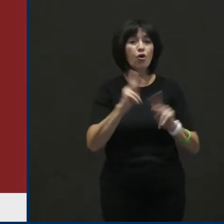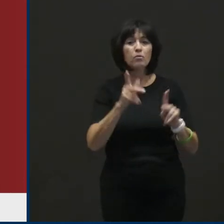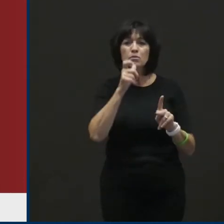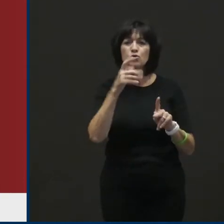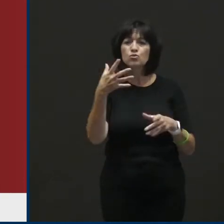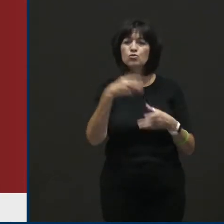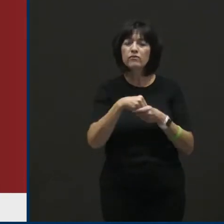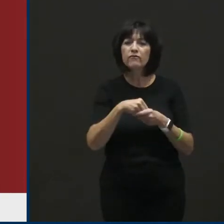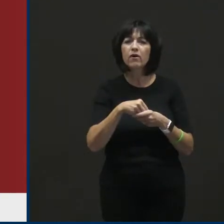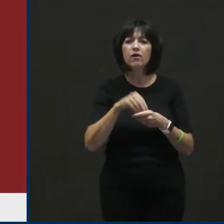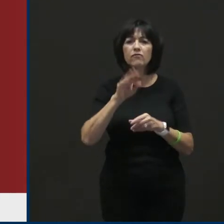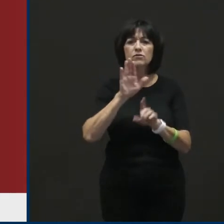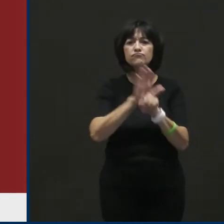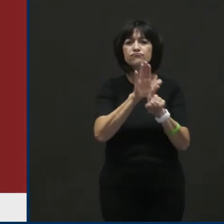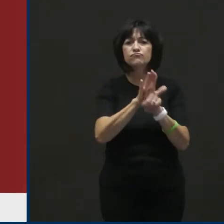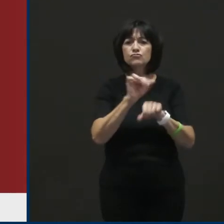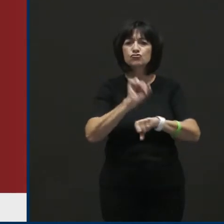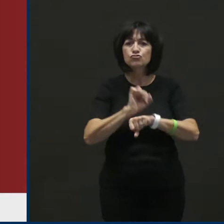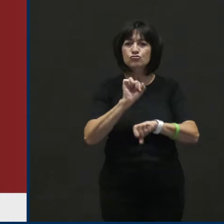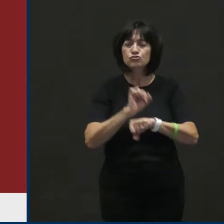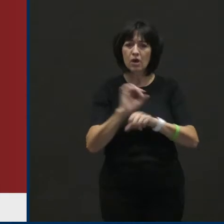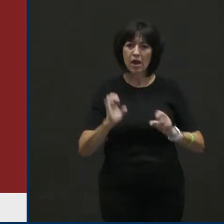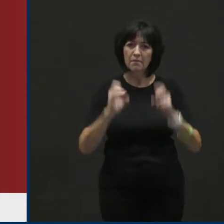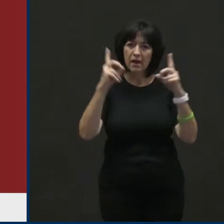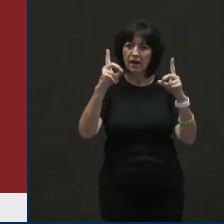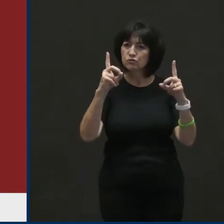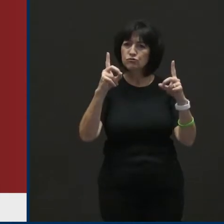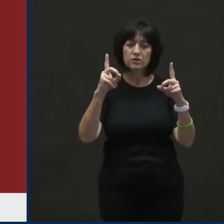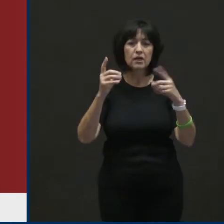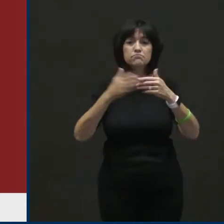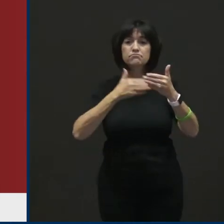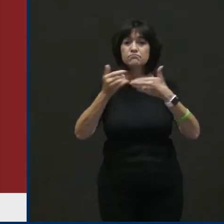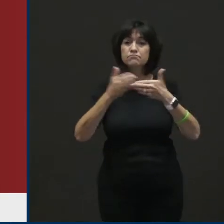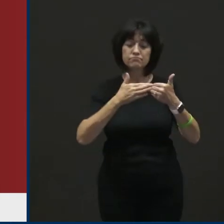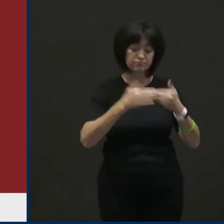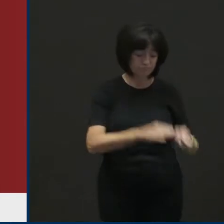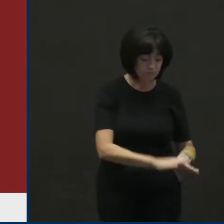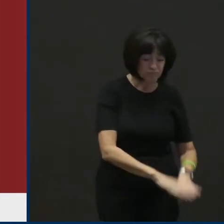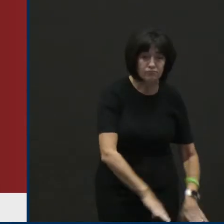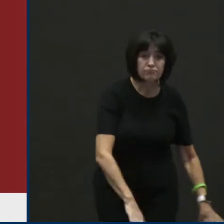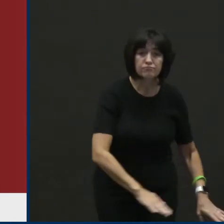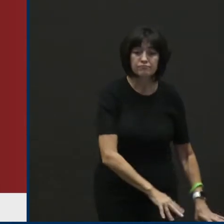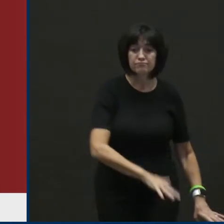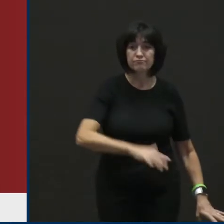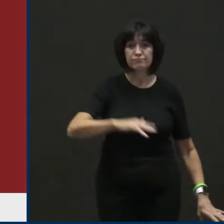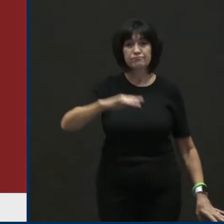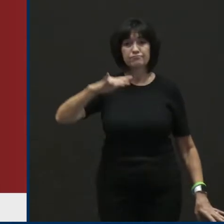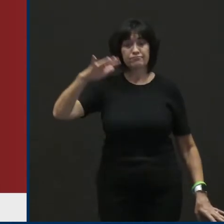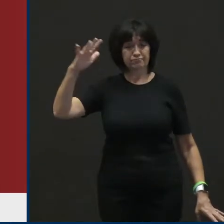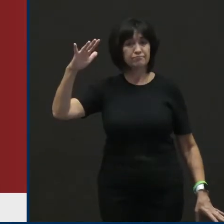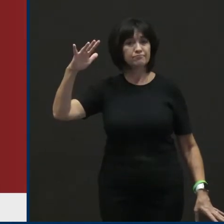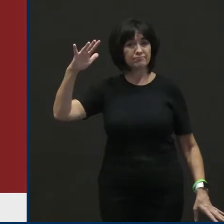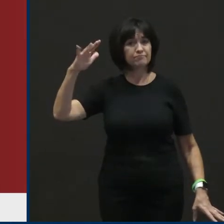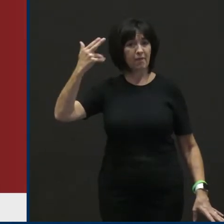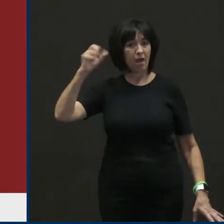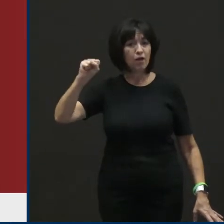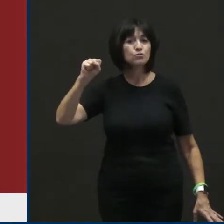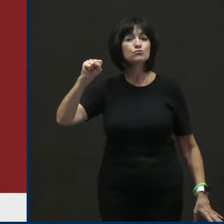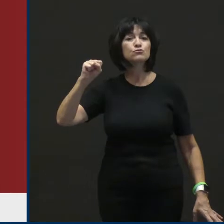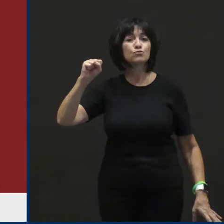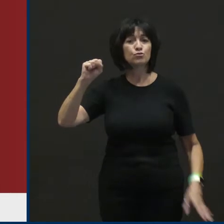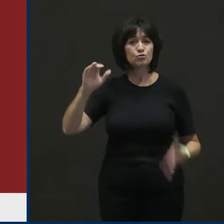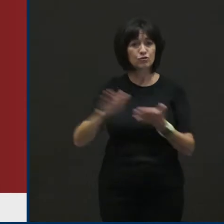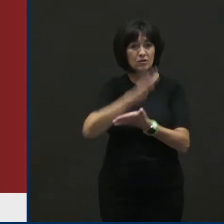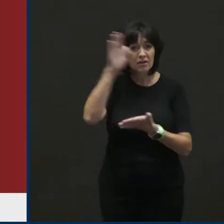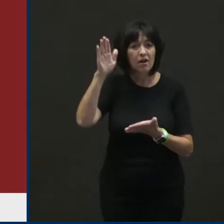state, from early childhood through kindergarten, elementary school, secondary school, and higher ed.